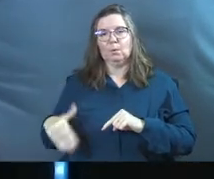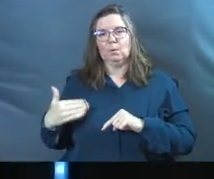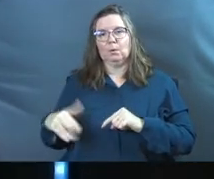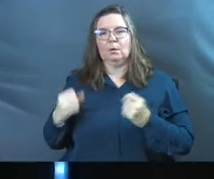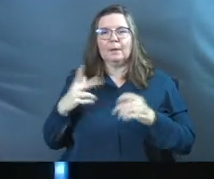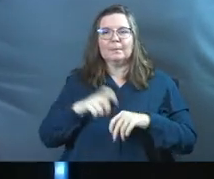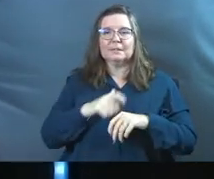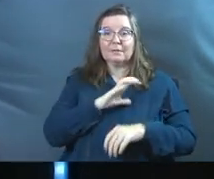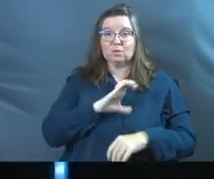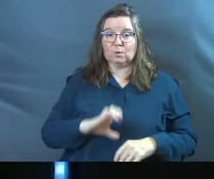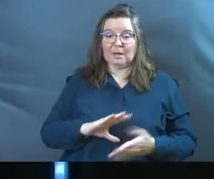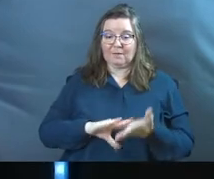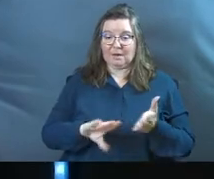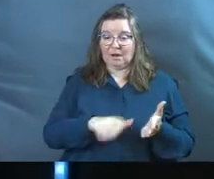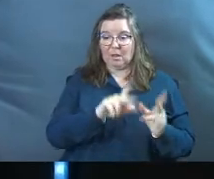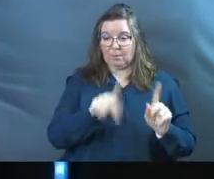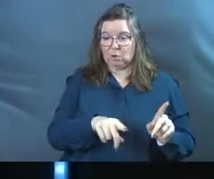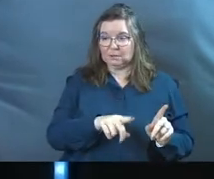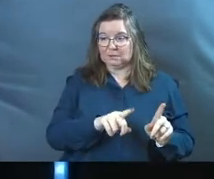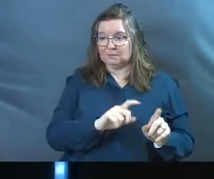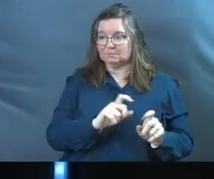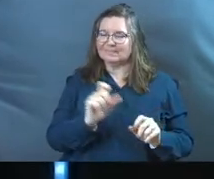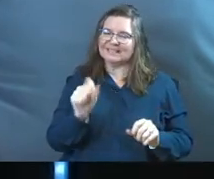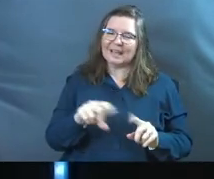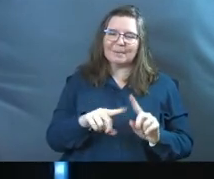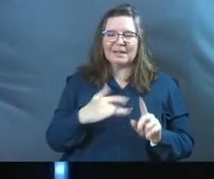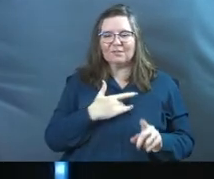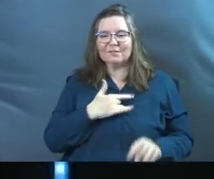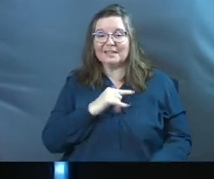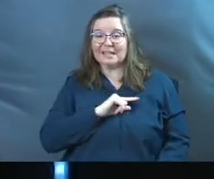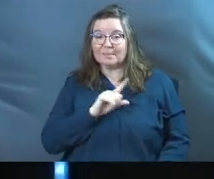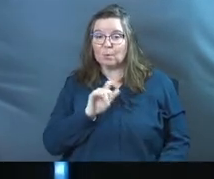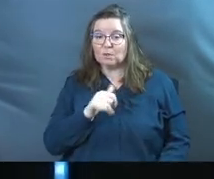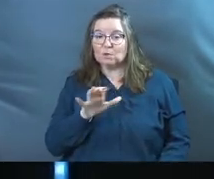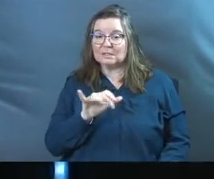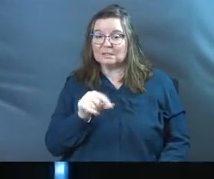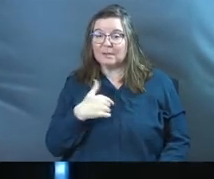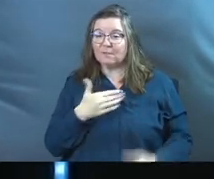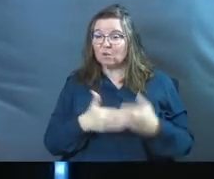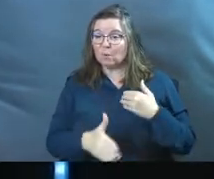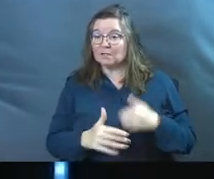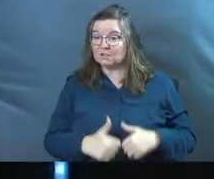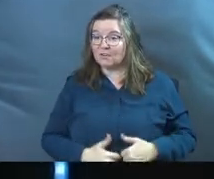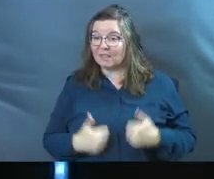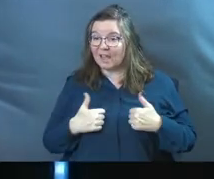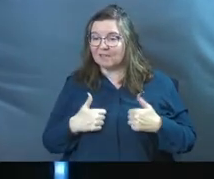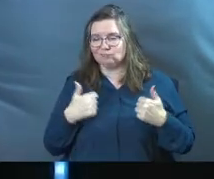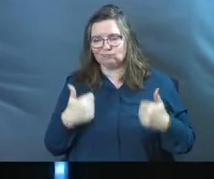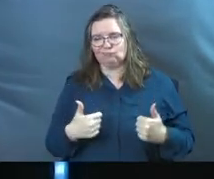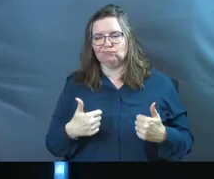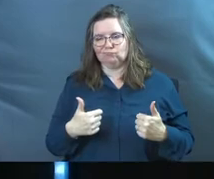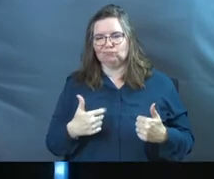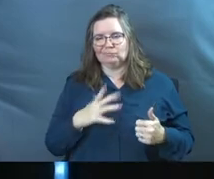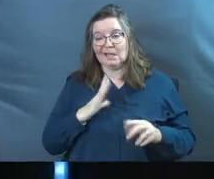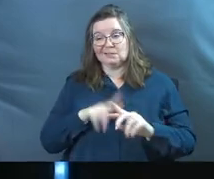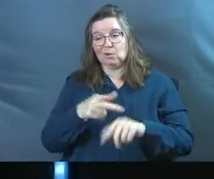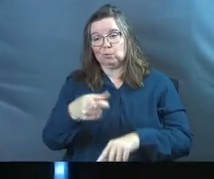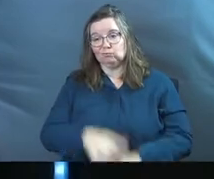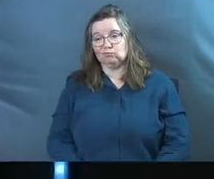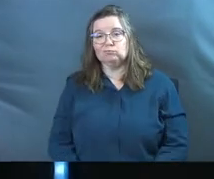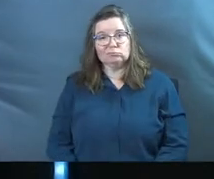How many times has a Christian forgiven another Christian? And it's like, yeah, but if you feel guilty about what you did to me for the rest of your human life, that's on